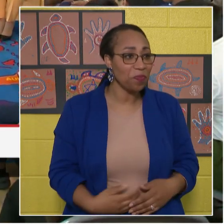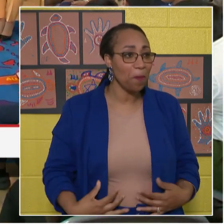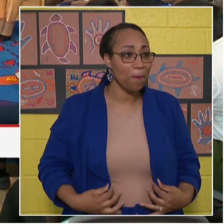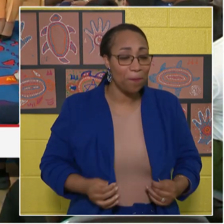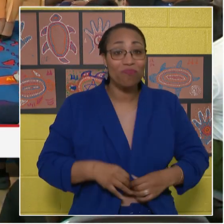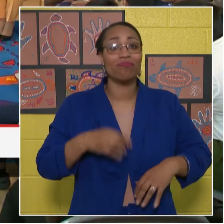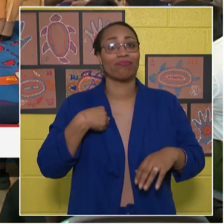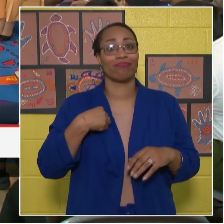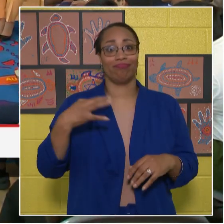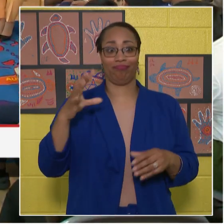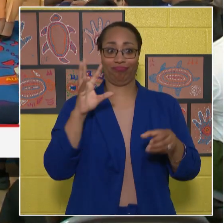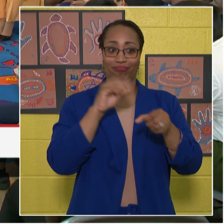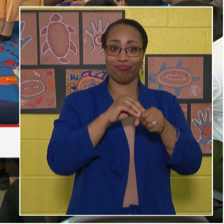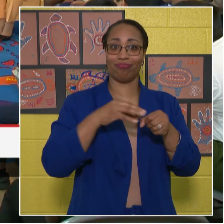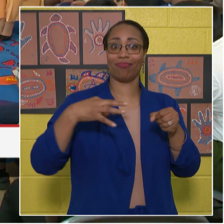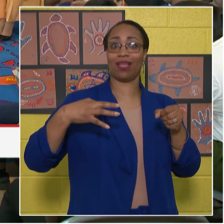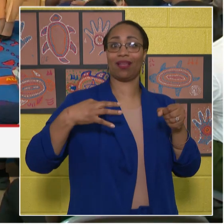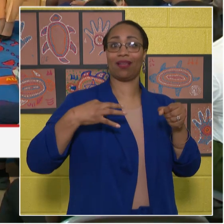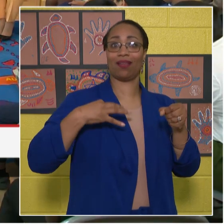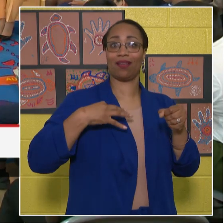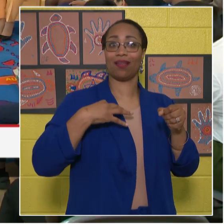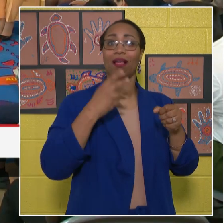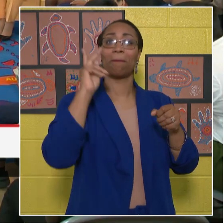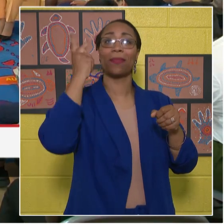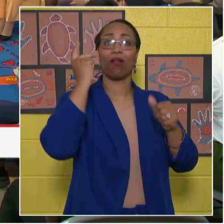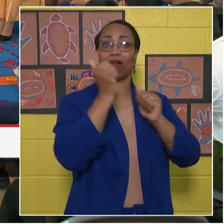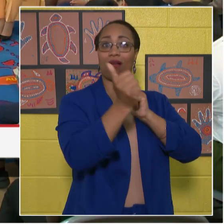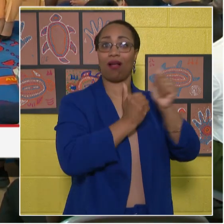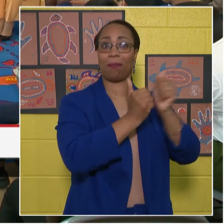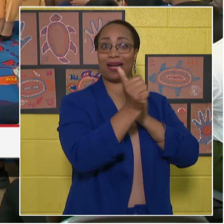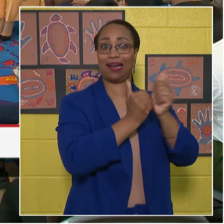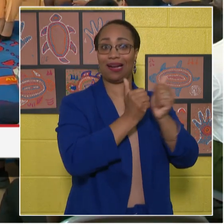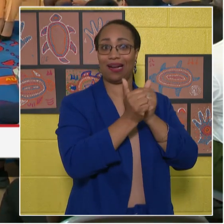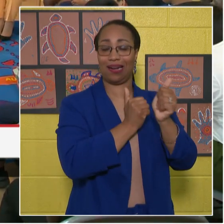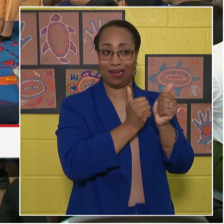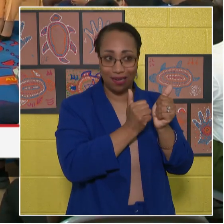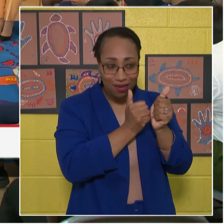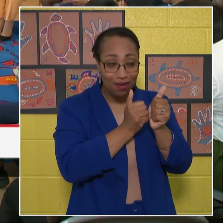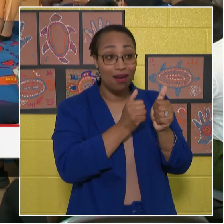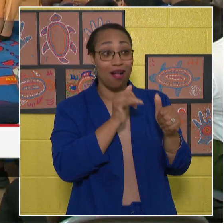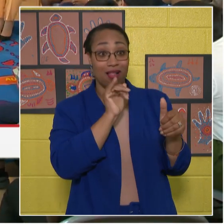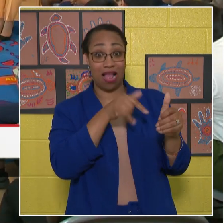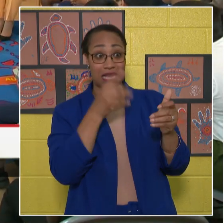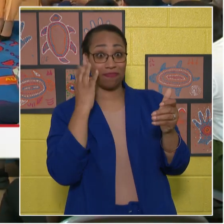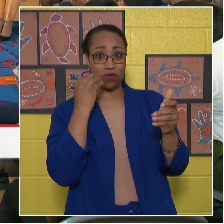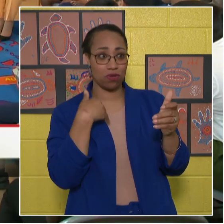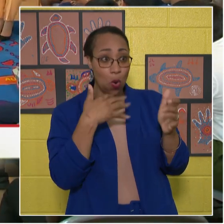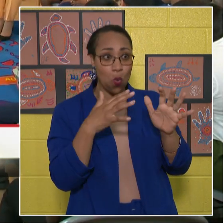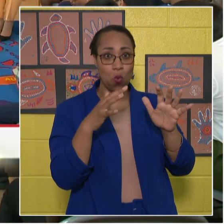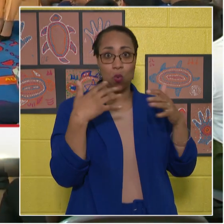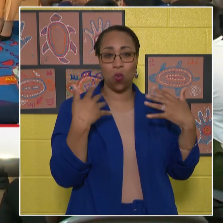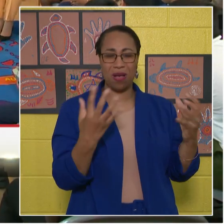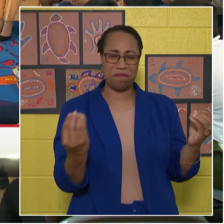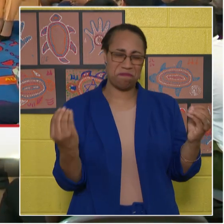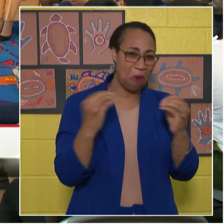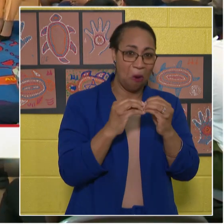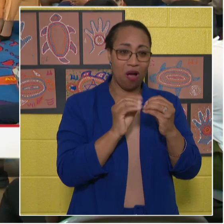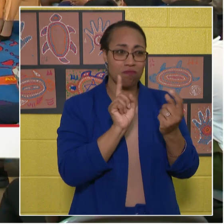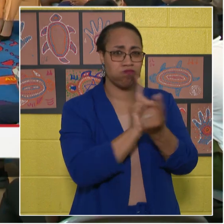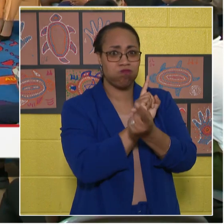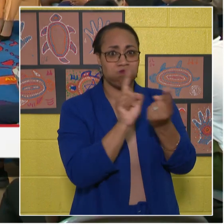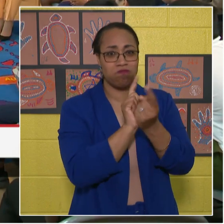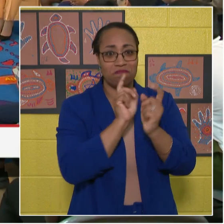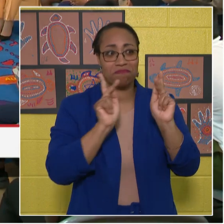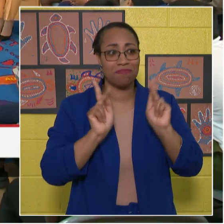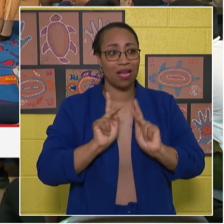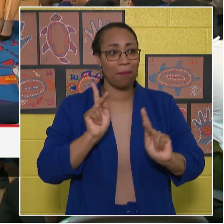experience really introduced me to a lot of people that I would have never met before. And I saw how fast